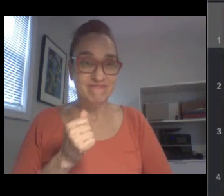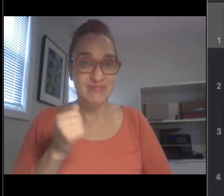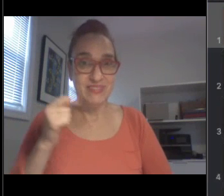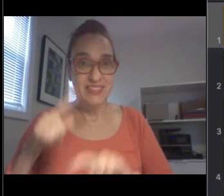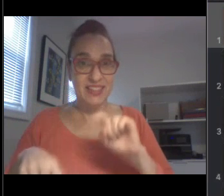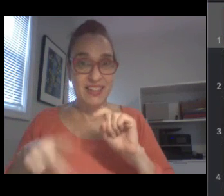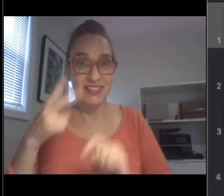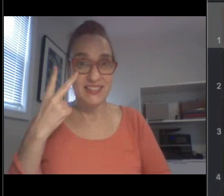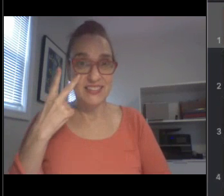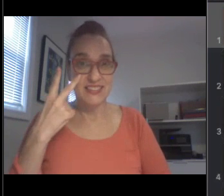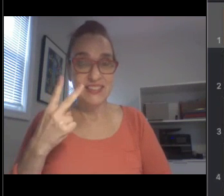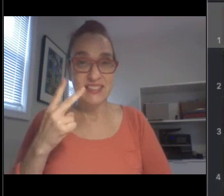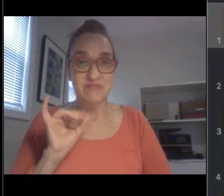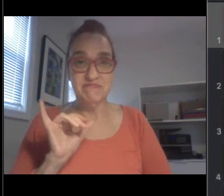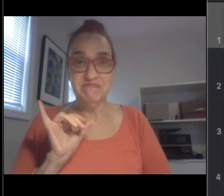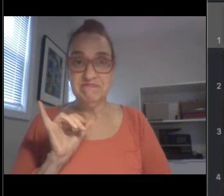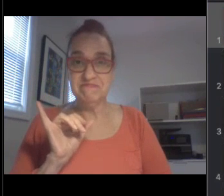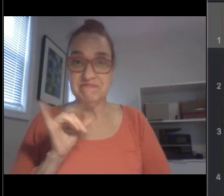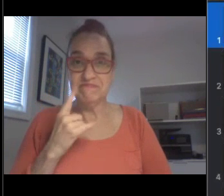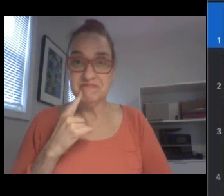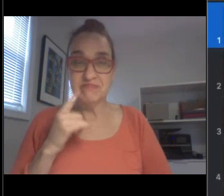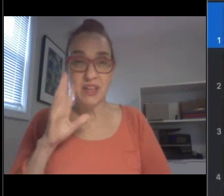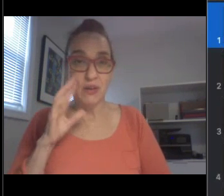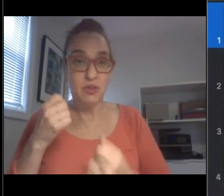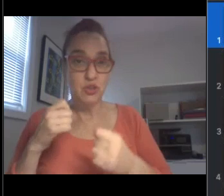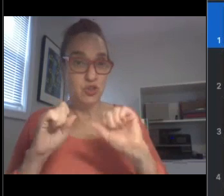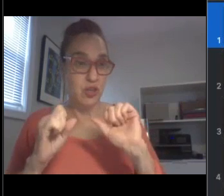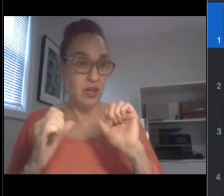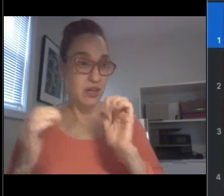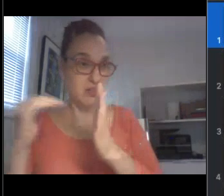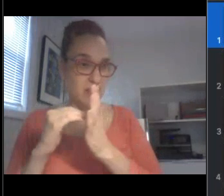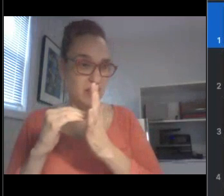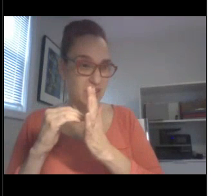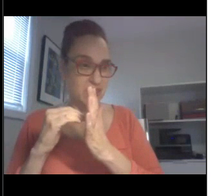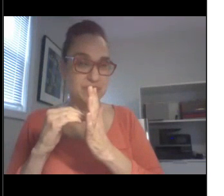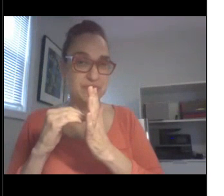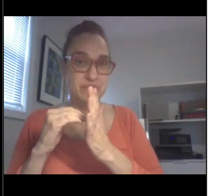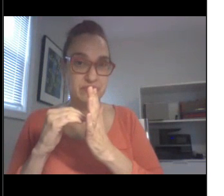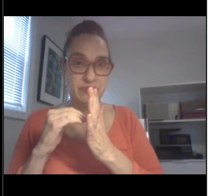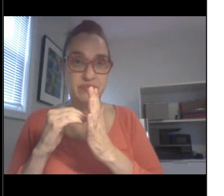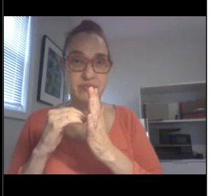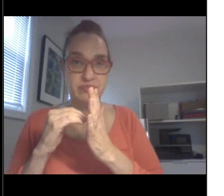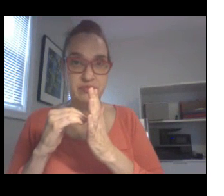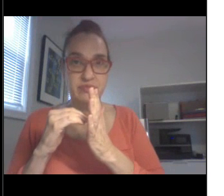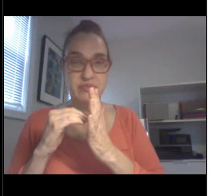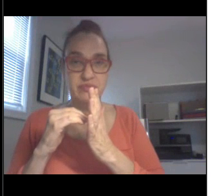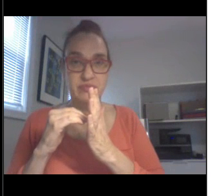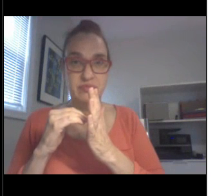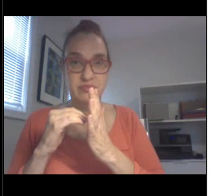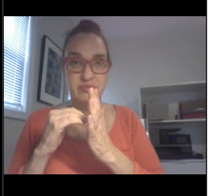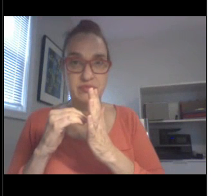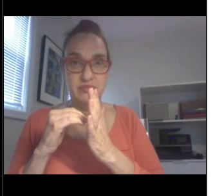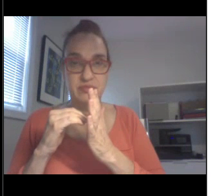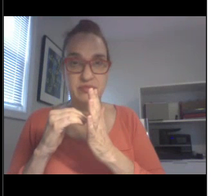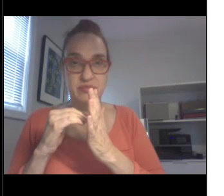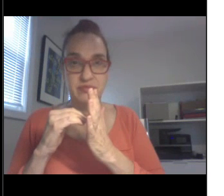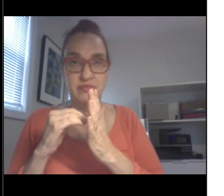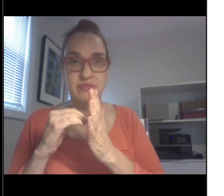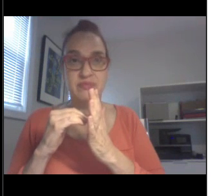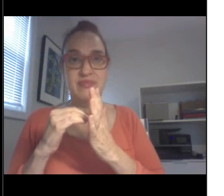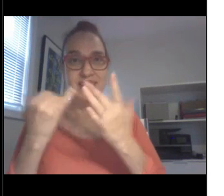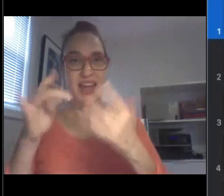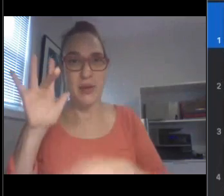Let me try once again. And if I do this, and if I do play, and it is white, that